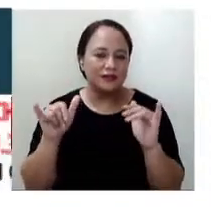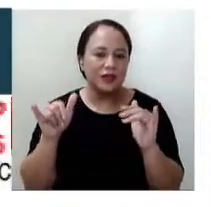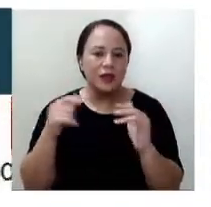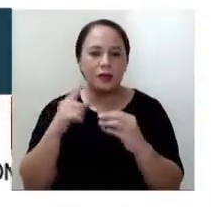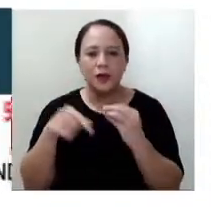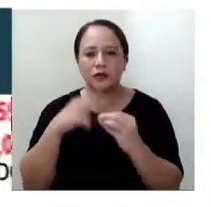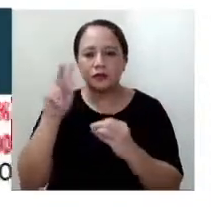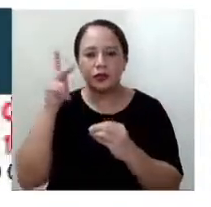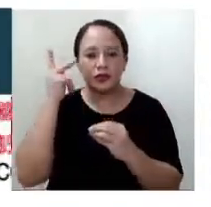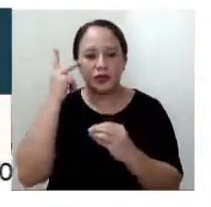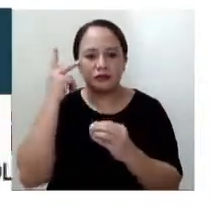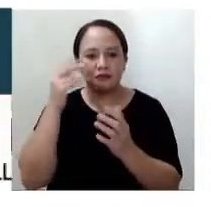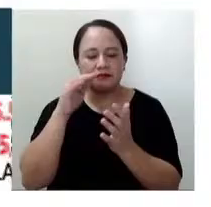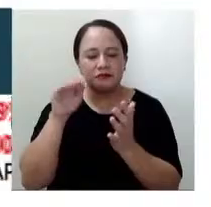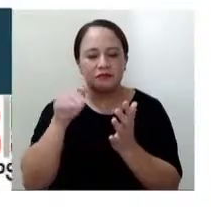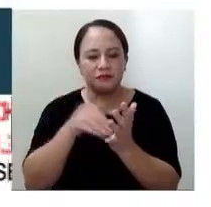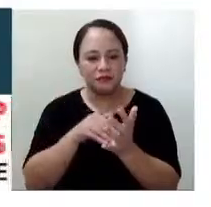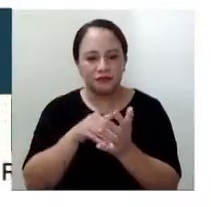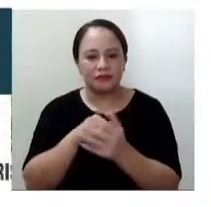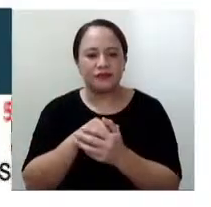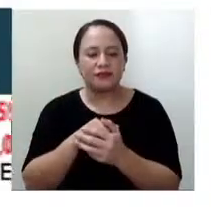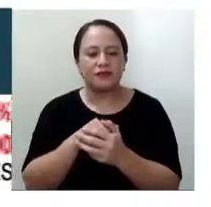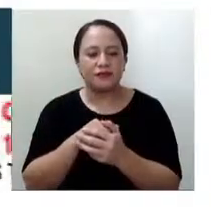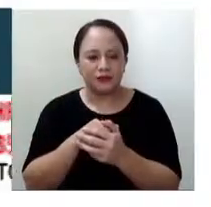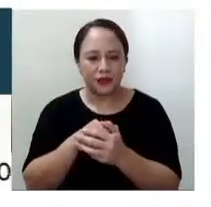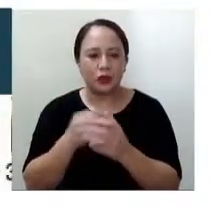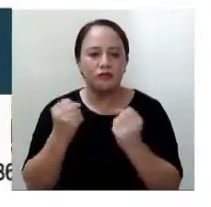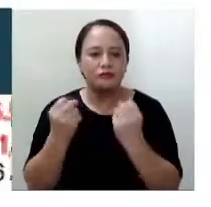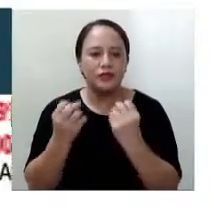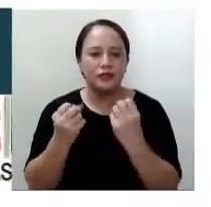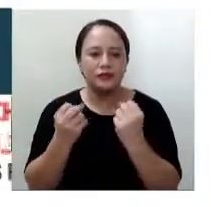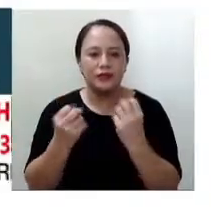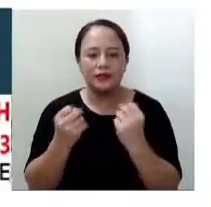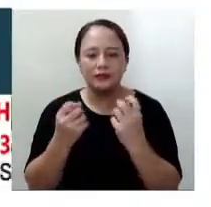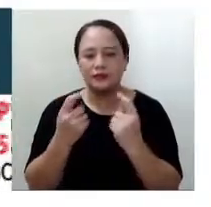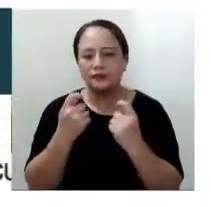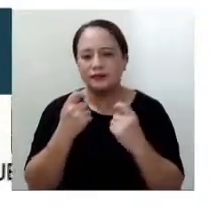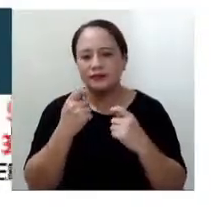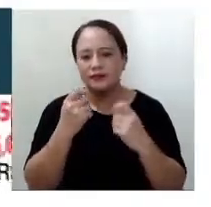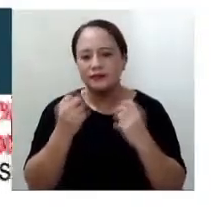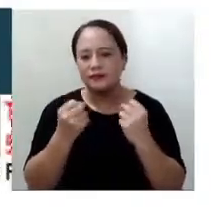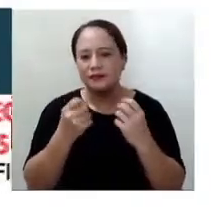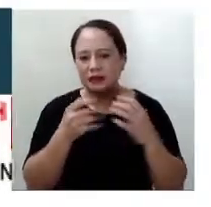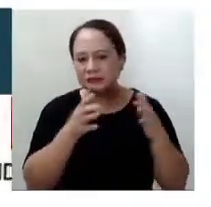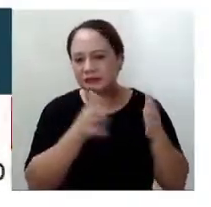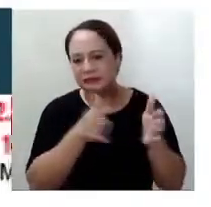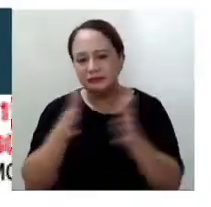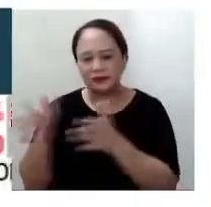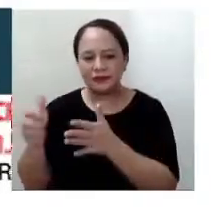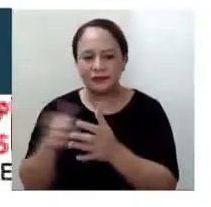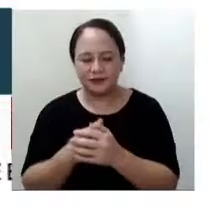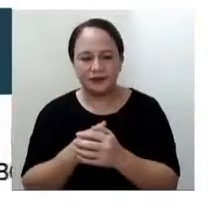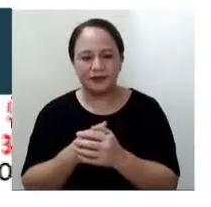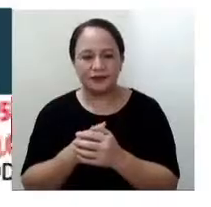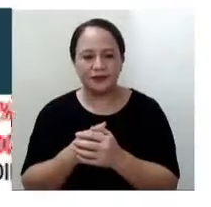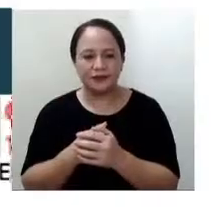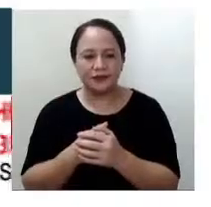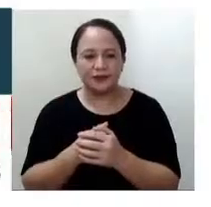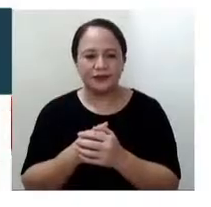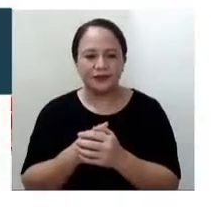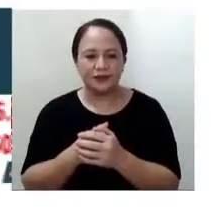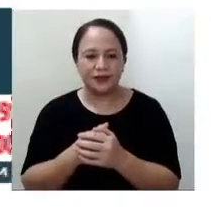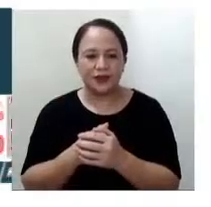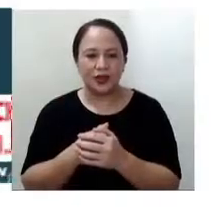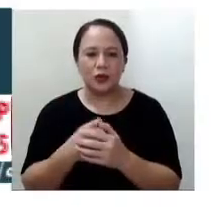political dissenters of many types, right? Trade unionists, indigenous leaders, and we've